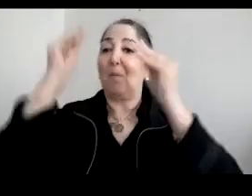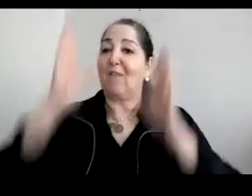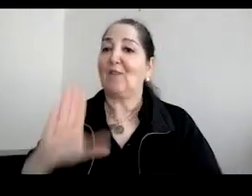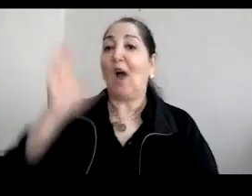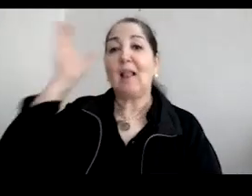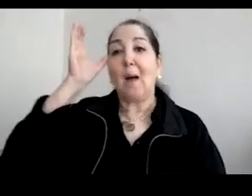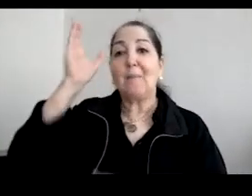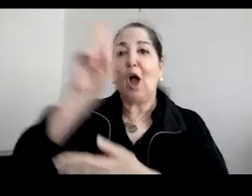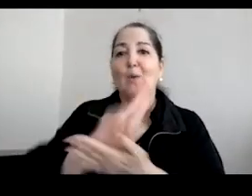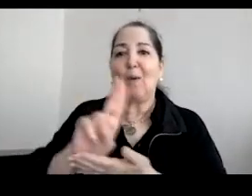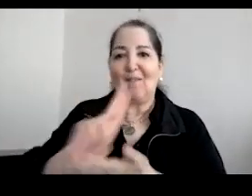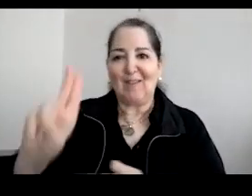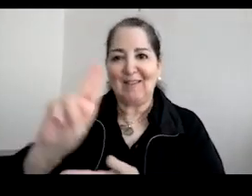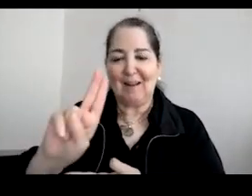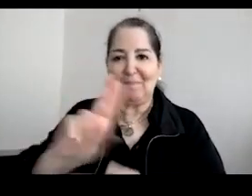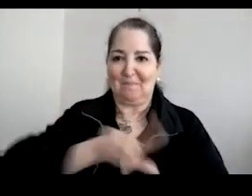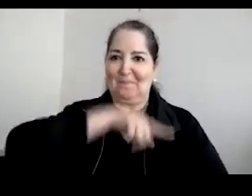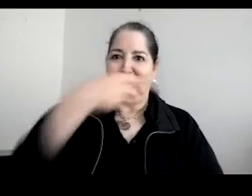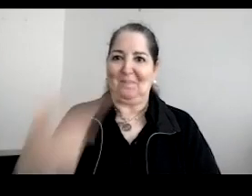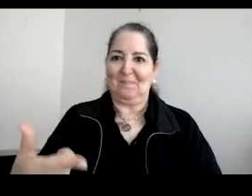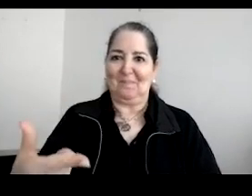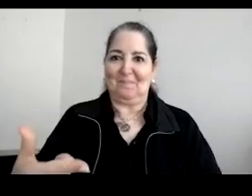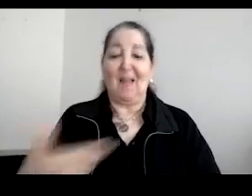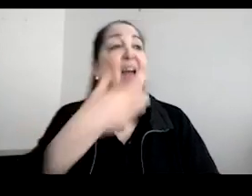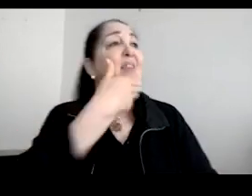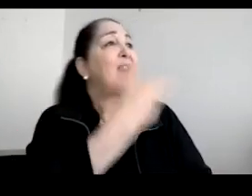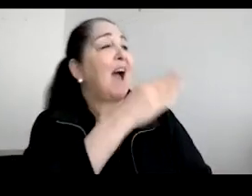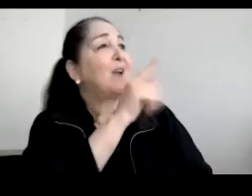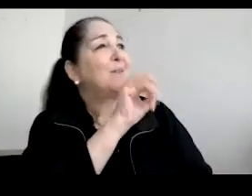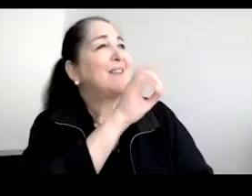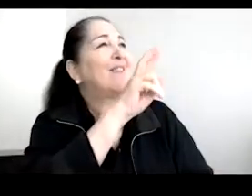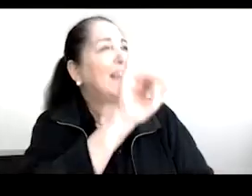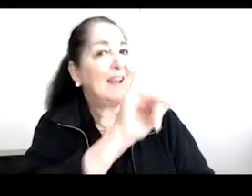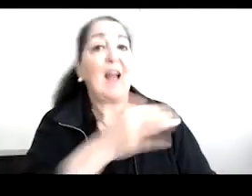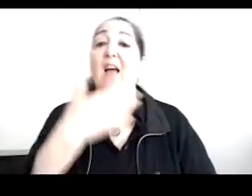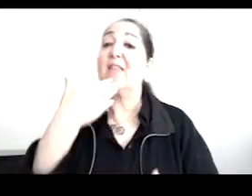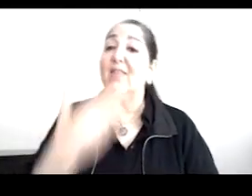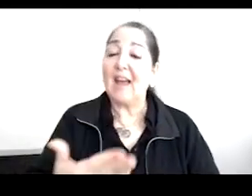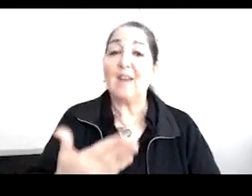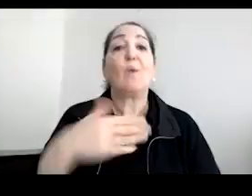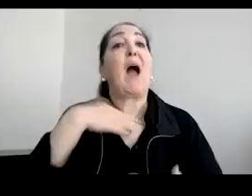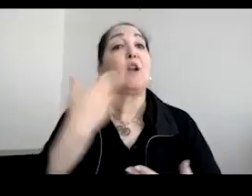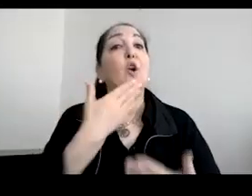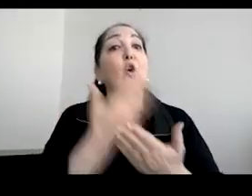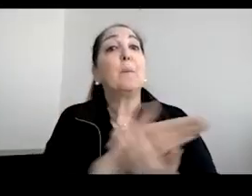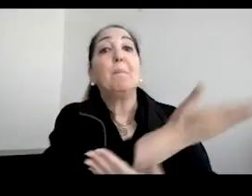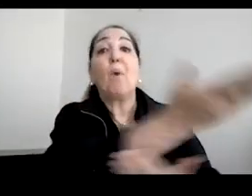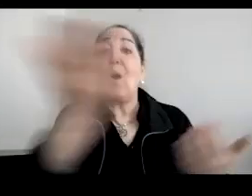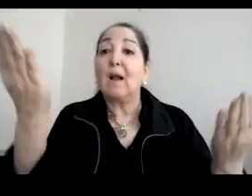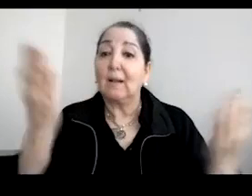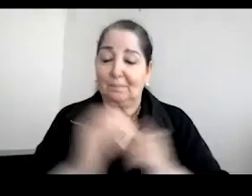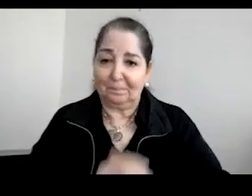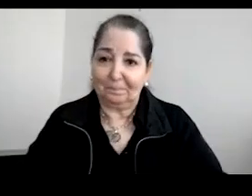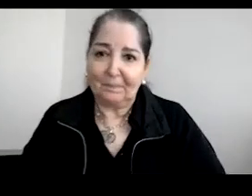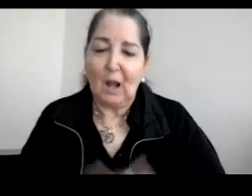Great. Thank you, Tiffany, and good morning, everybody. So as Tiffany was saying, today I'm going to talk about a really big topic, which